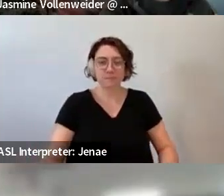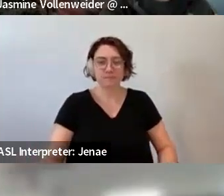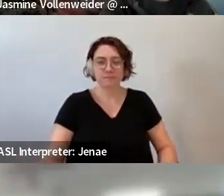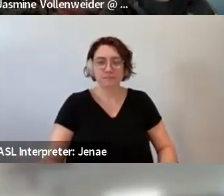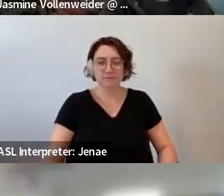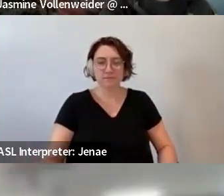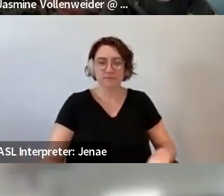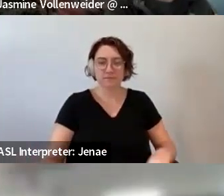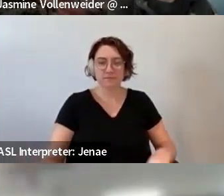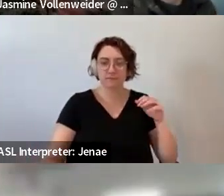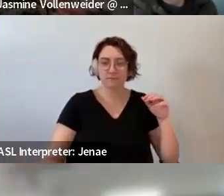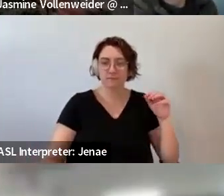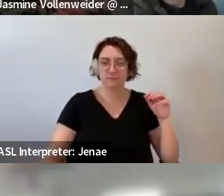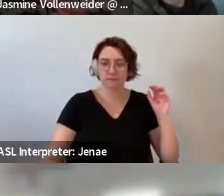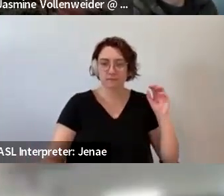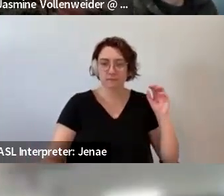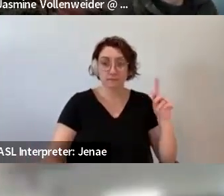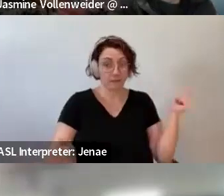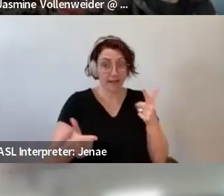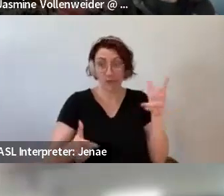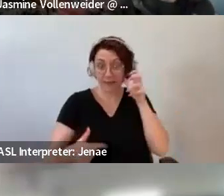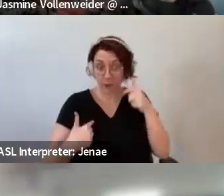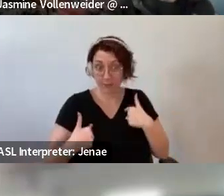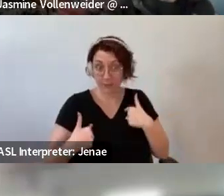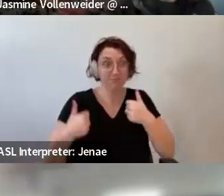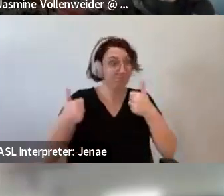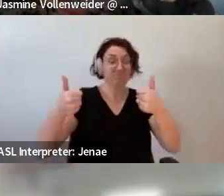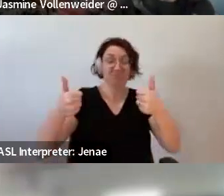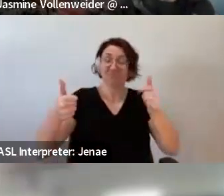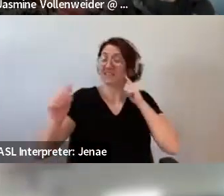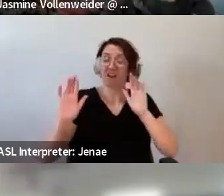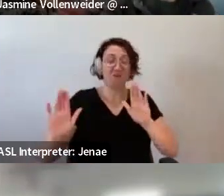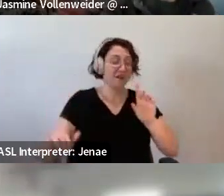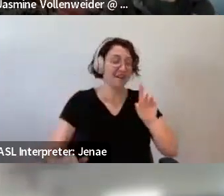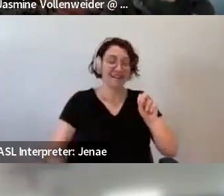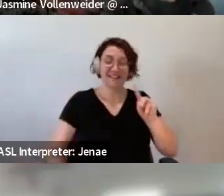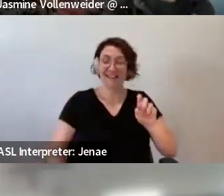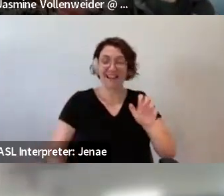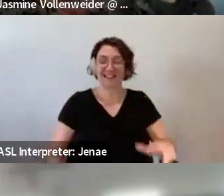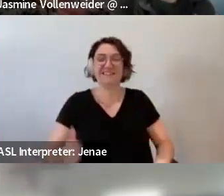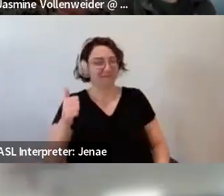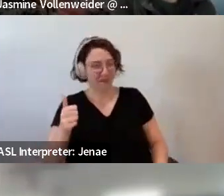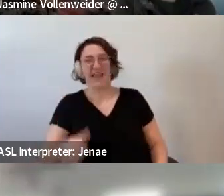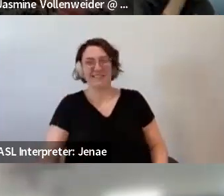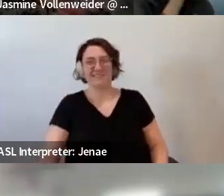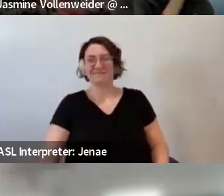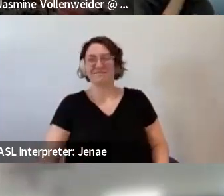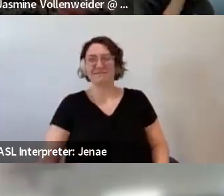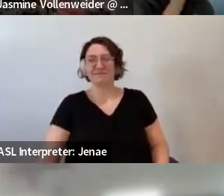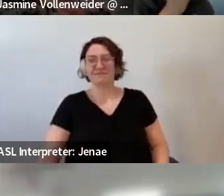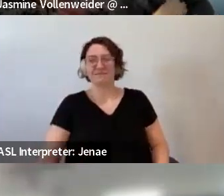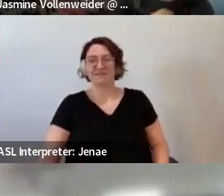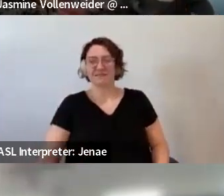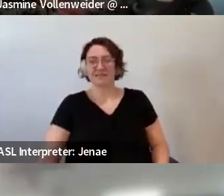Okay. Can everyone hear me pretty well? You sound great, Denzel. All right. Okay. So here we